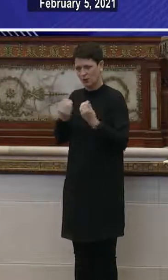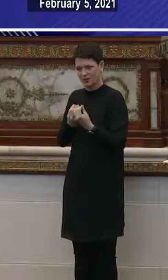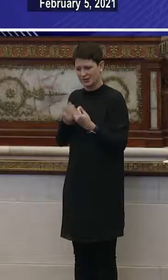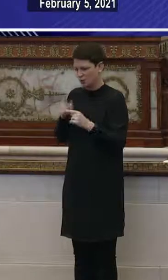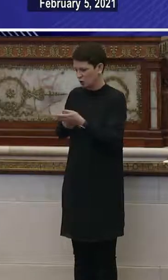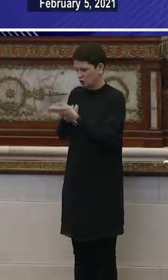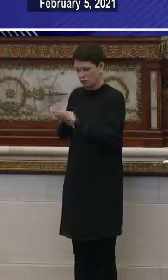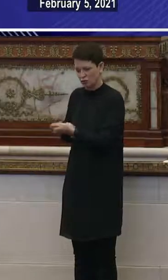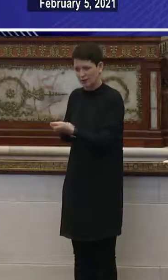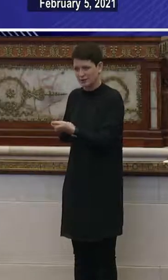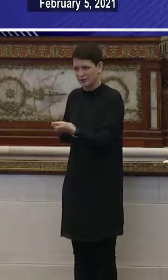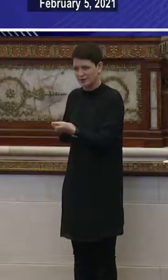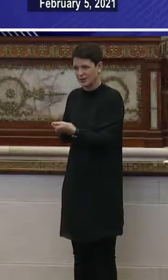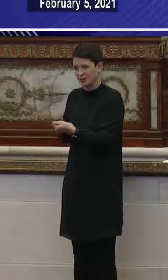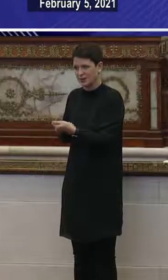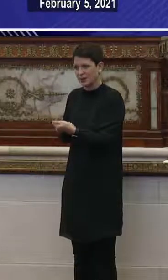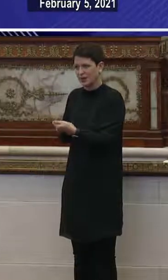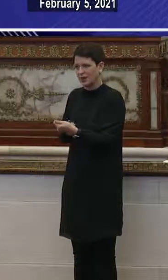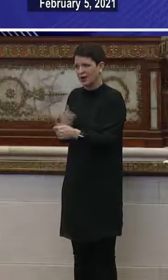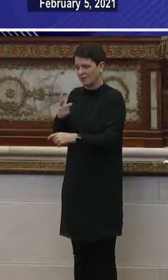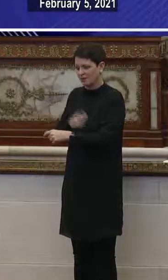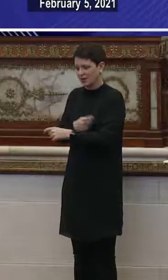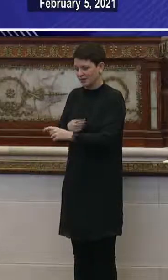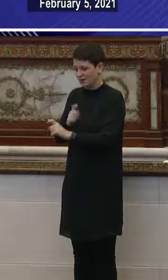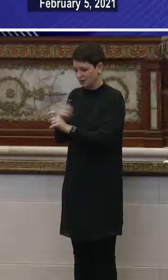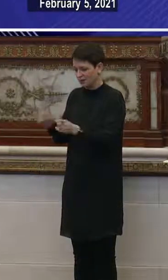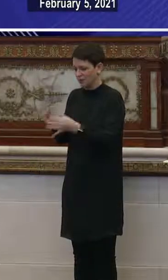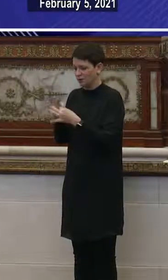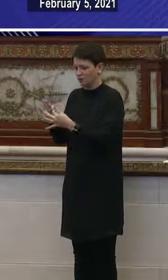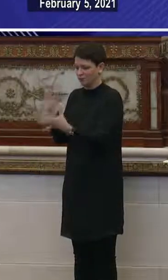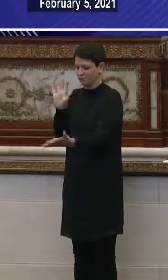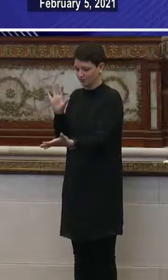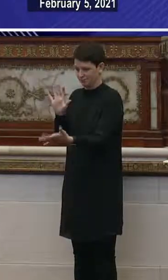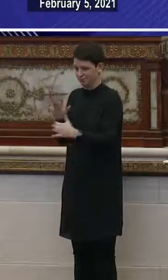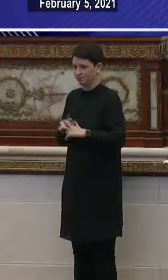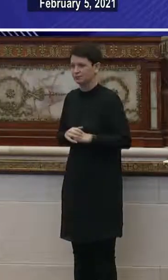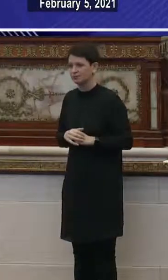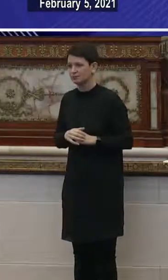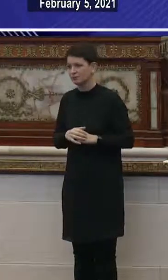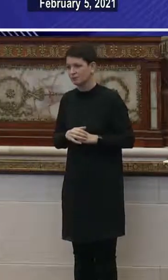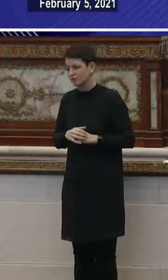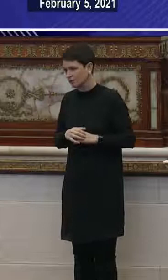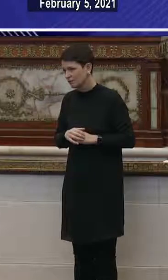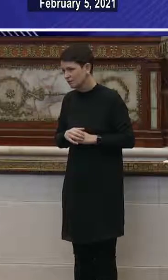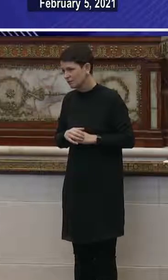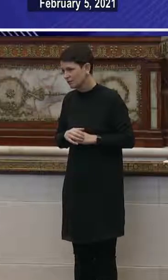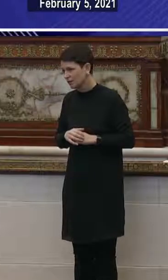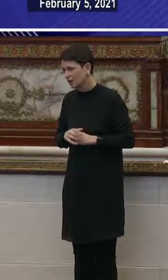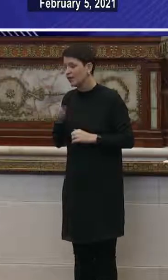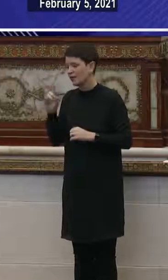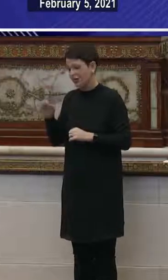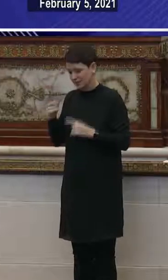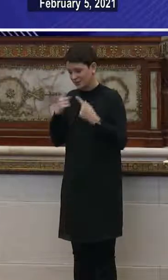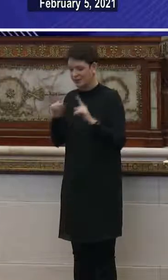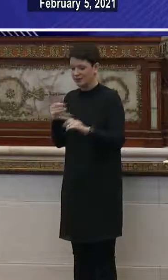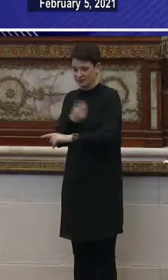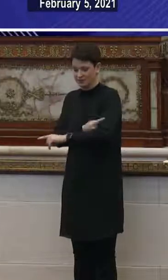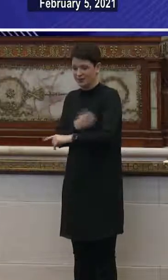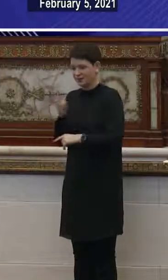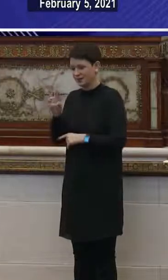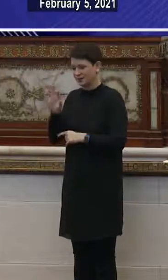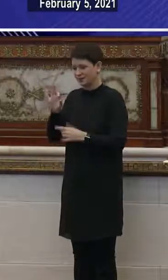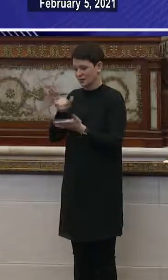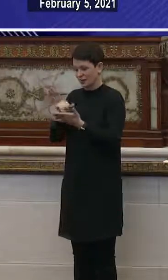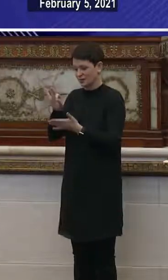untrustworthy and directed the vaccine distribution unit to end the relationship with PFC. While this organization did successfully vaccinate some